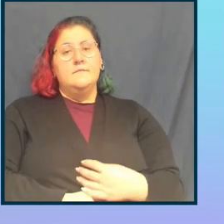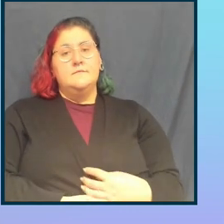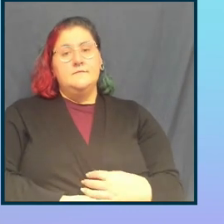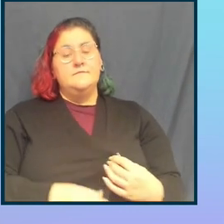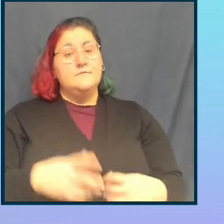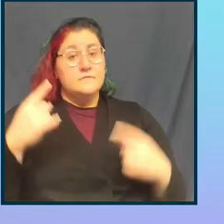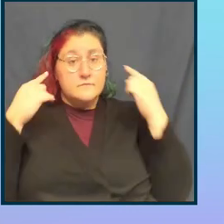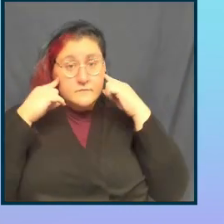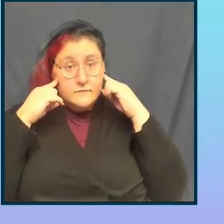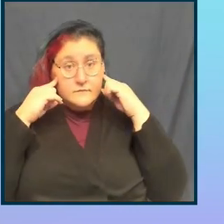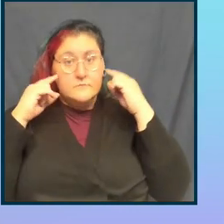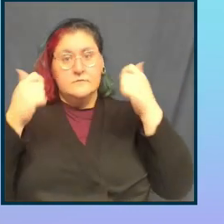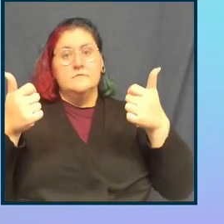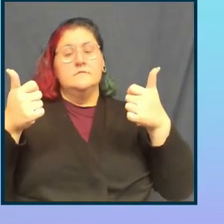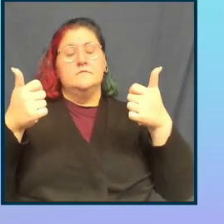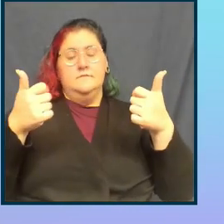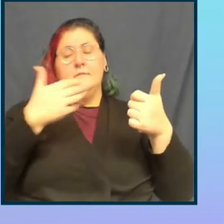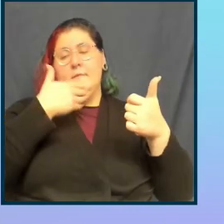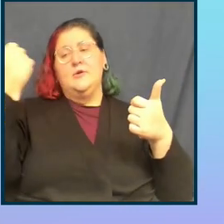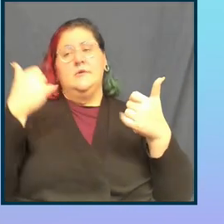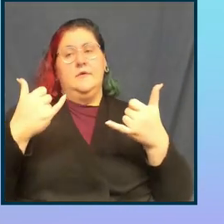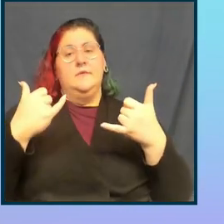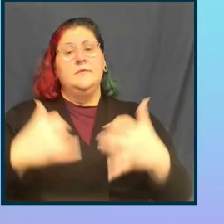Can anyone let me know if my audio is working? It's back.